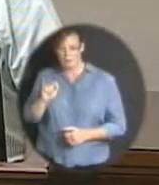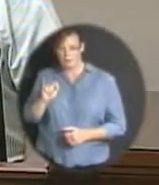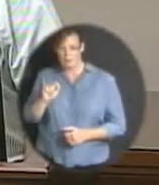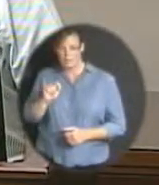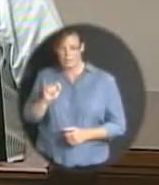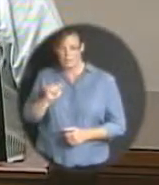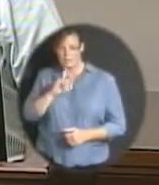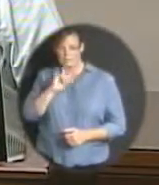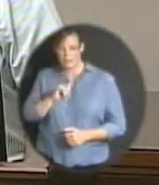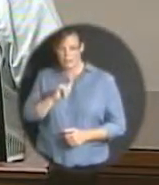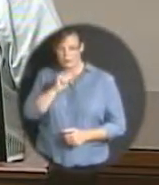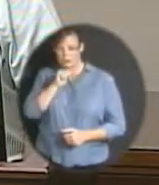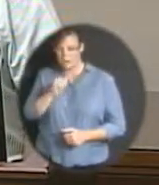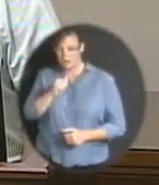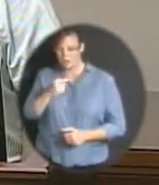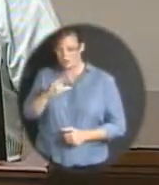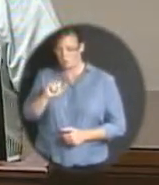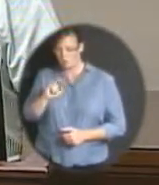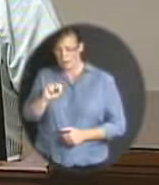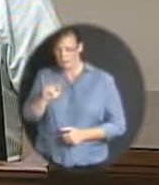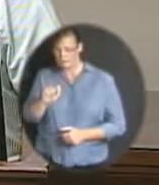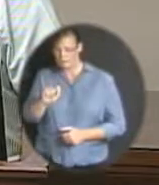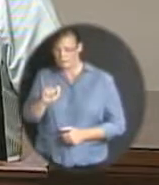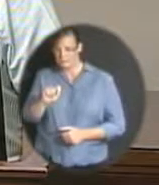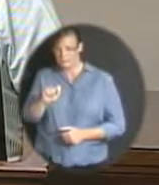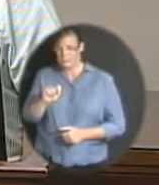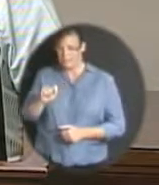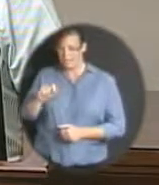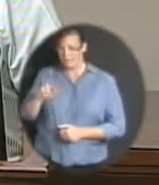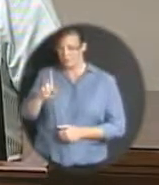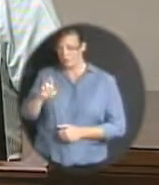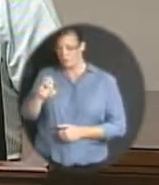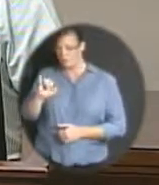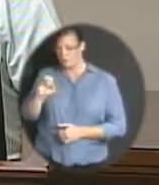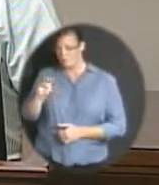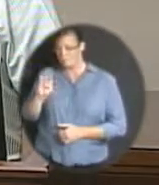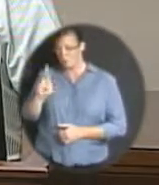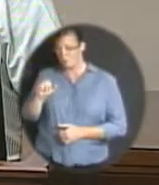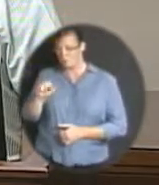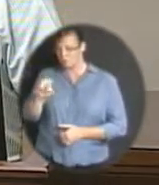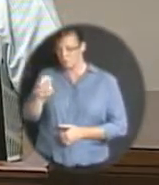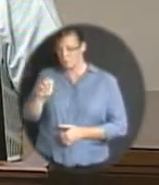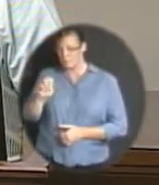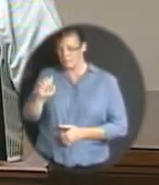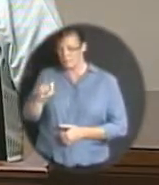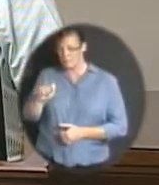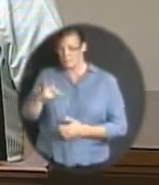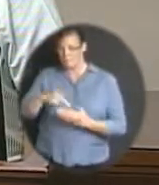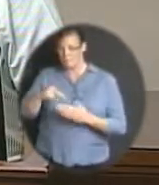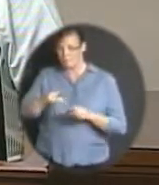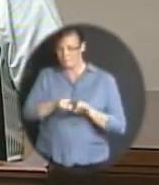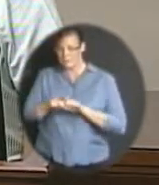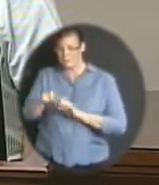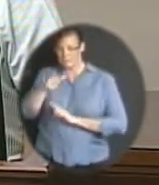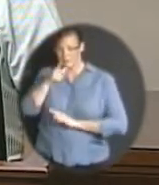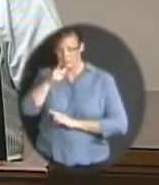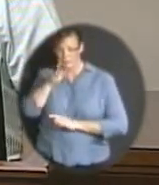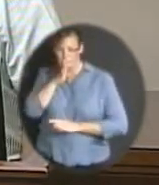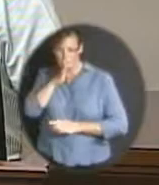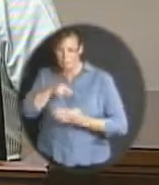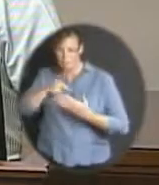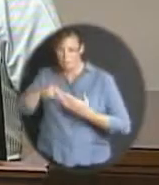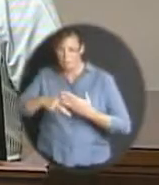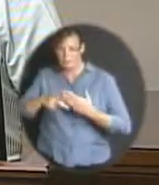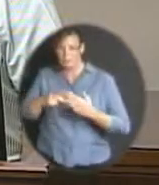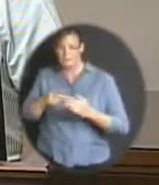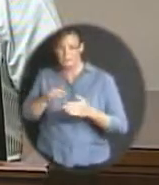It's actually not a grant. It's a reimbursement program, just like the lunch program, breakfast program, and it's